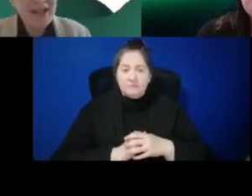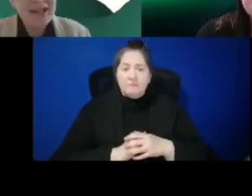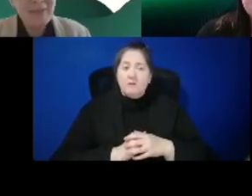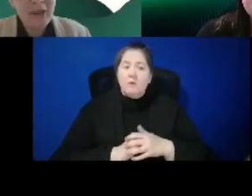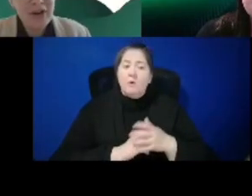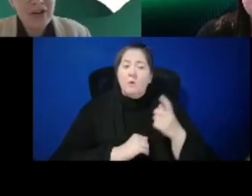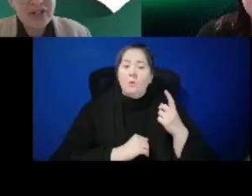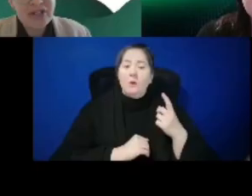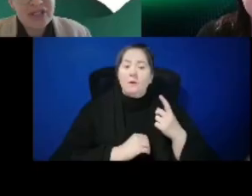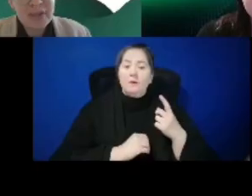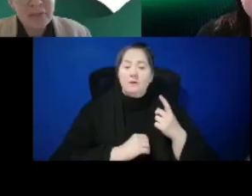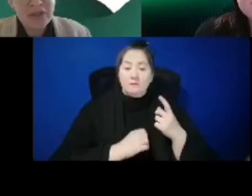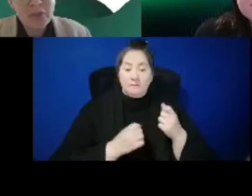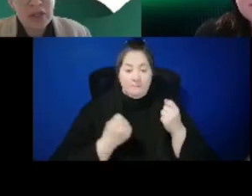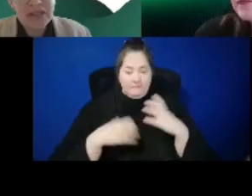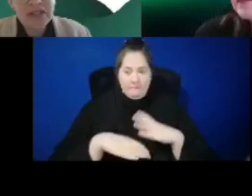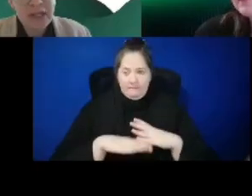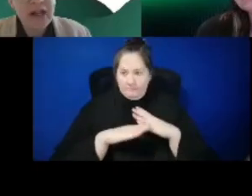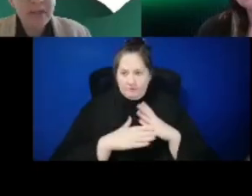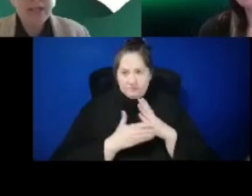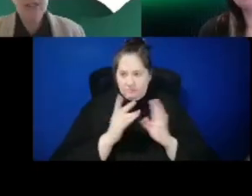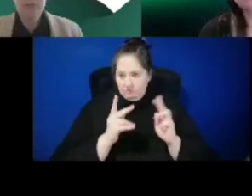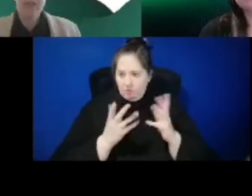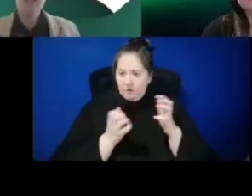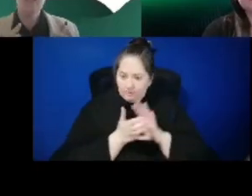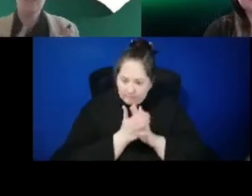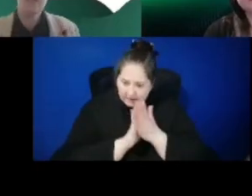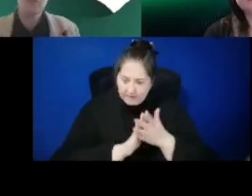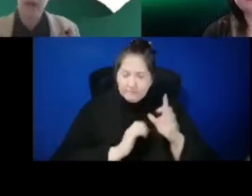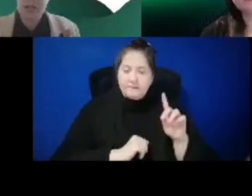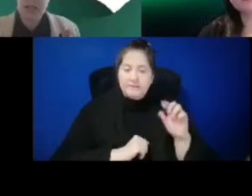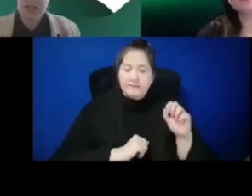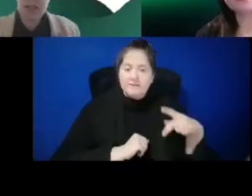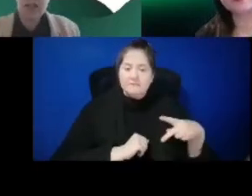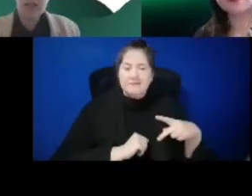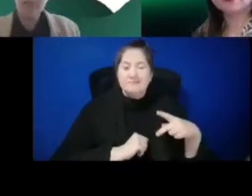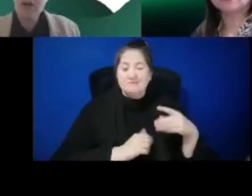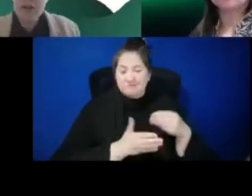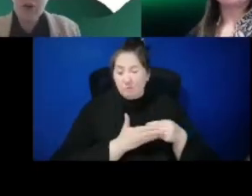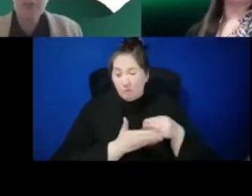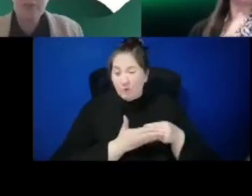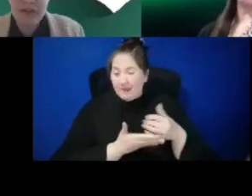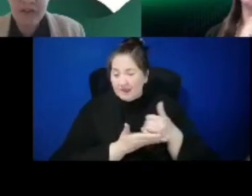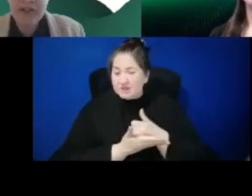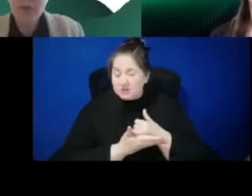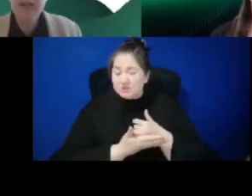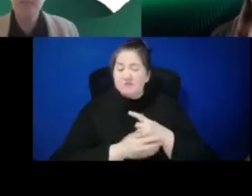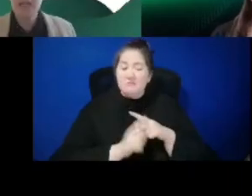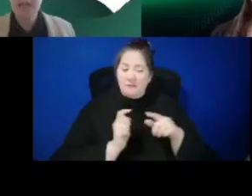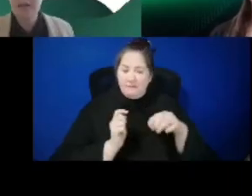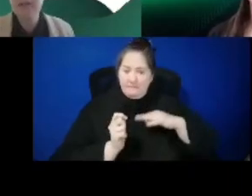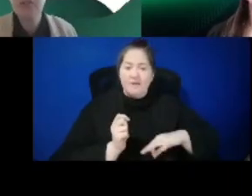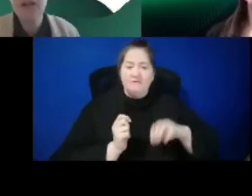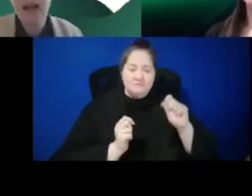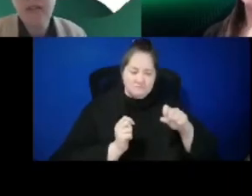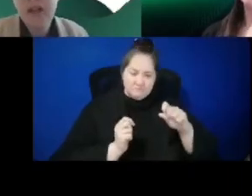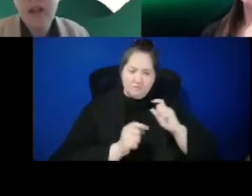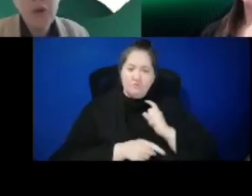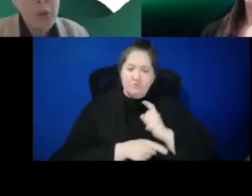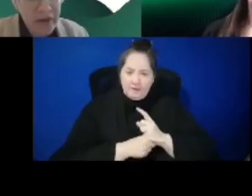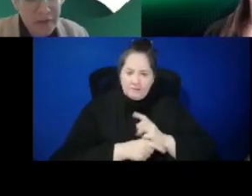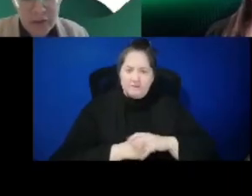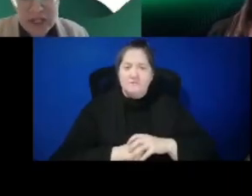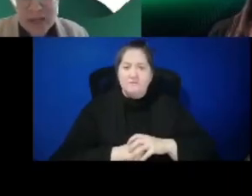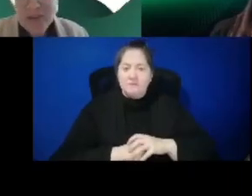one of the many barriers to some folks wanting to become a DSP is wages, but also benefits, right? Being able to